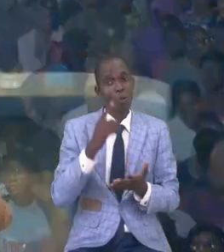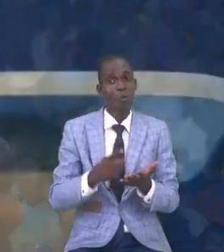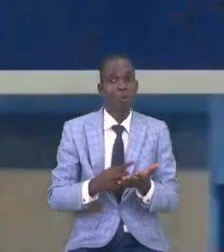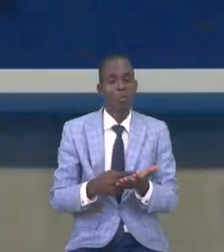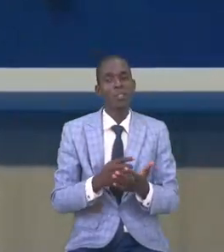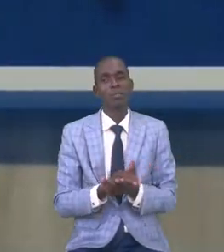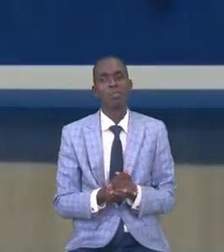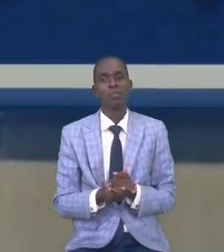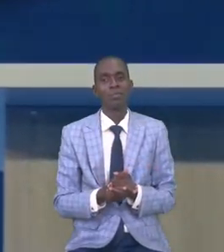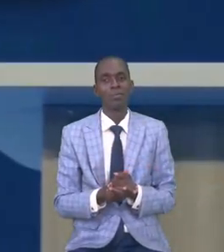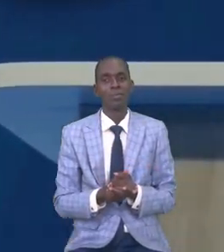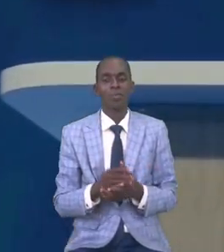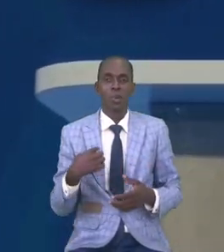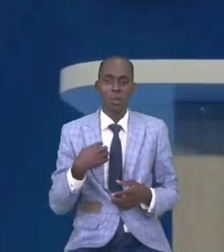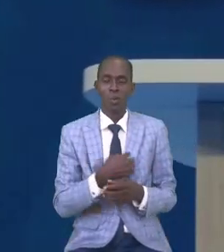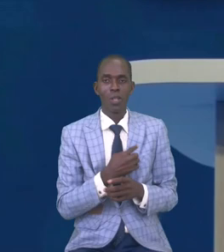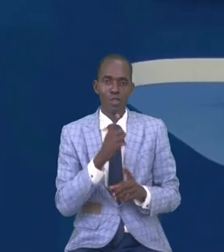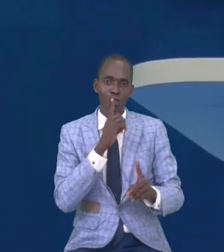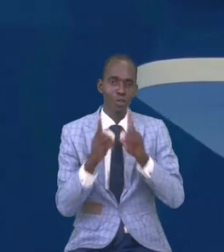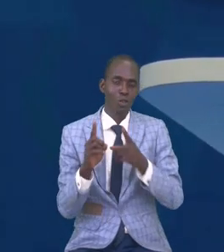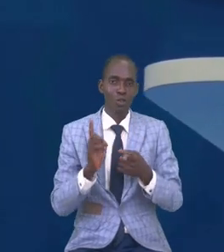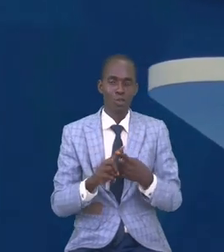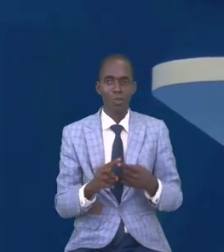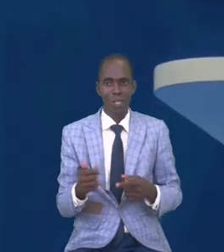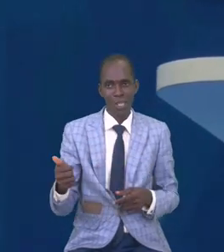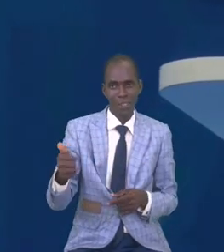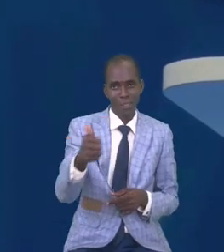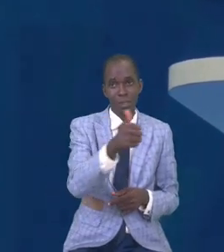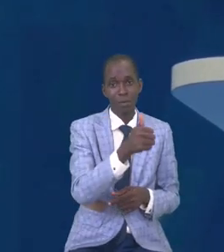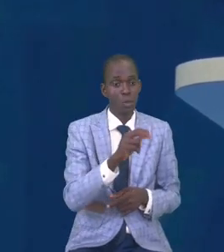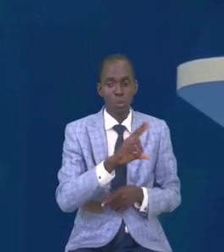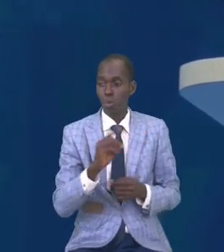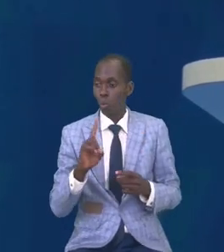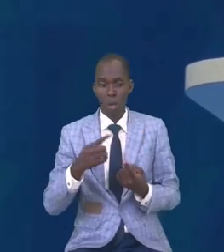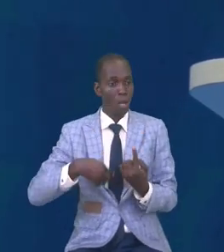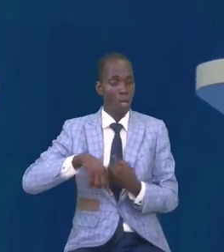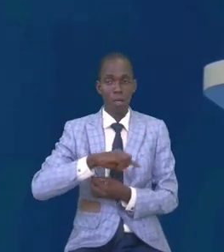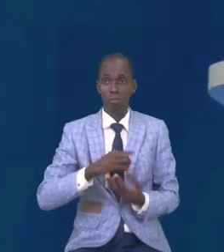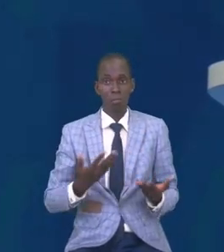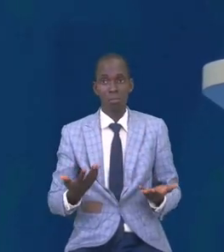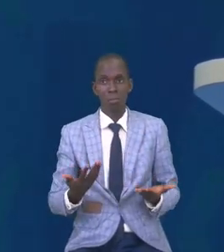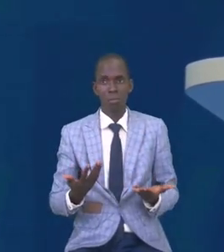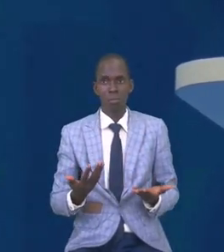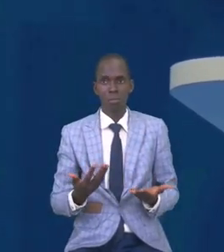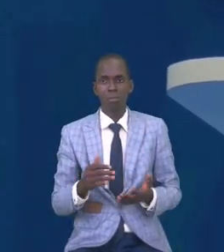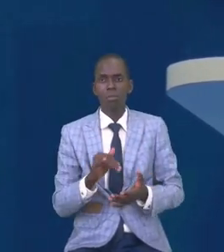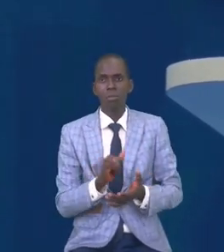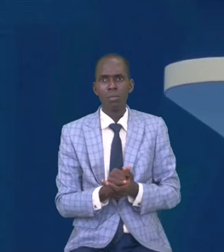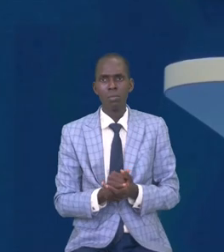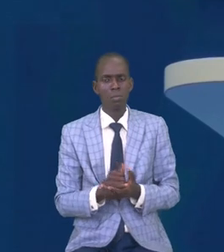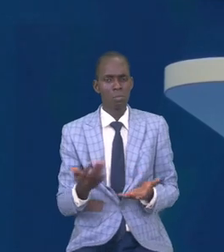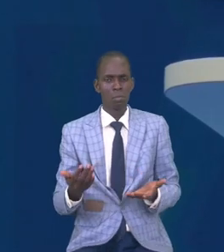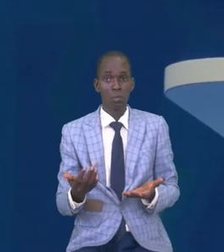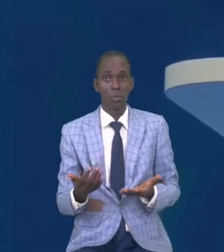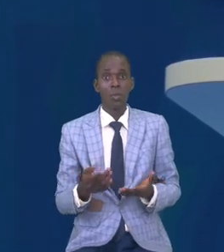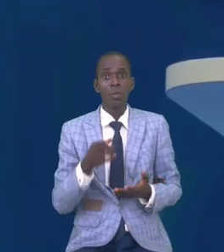we talk to ourselves. There's nobody here. who will say, no, I never talk to you.